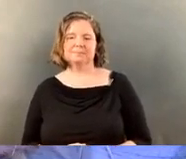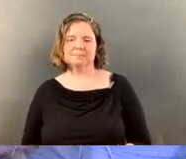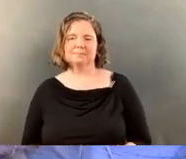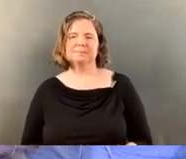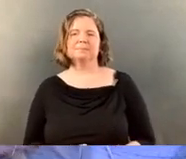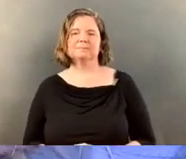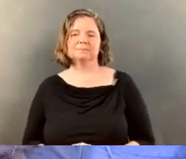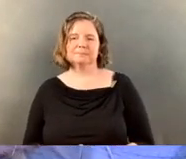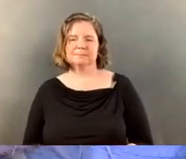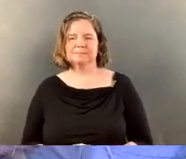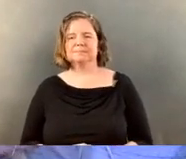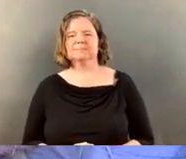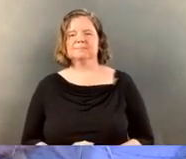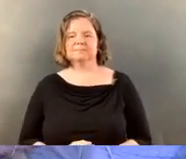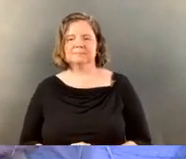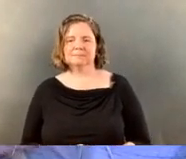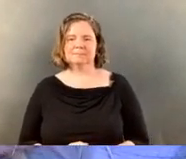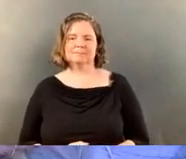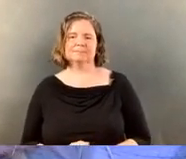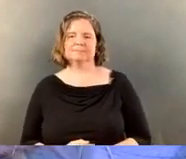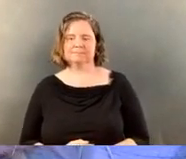Sing What Can Wash.